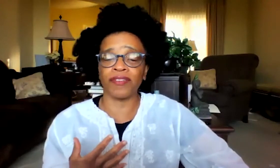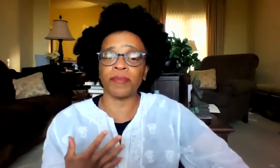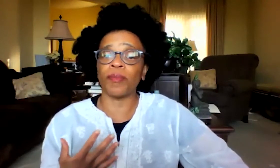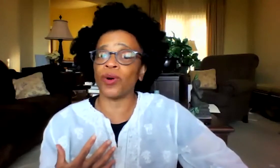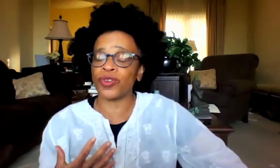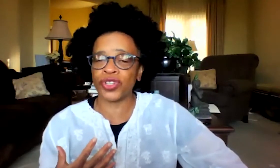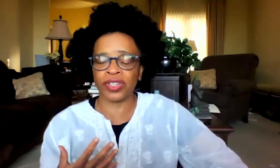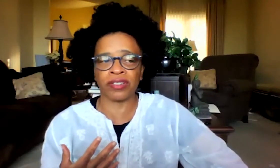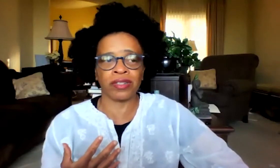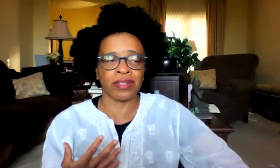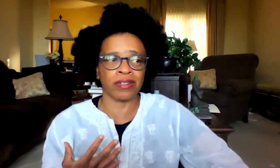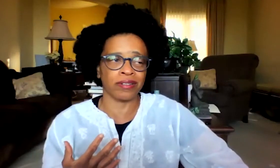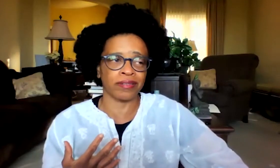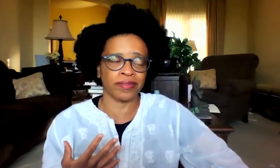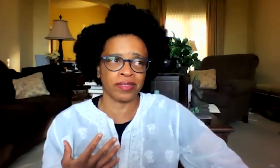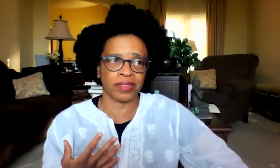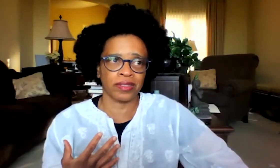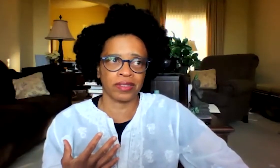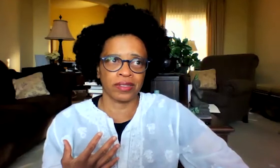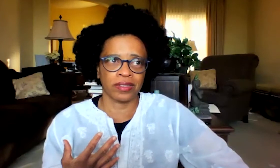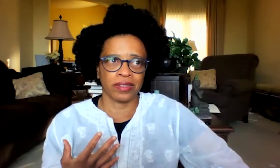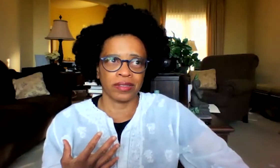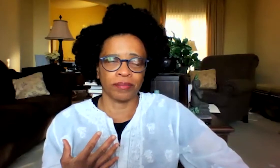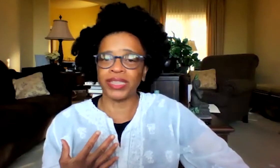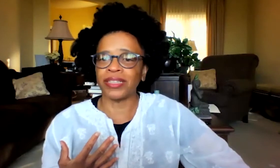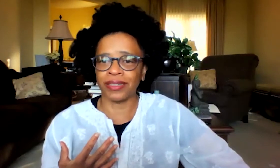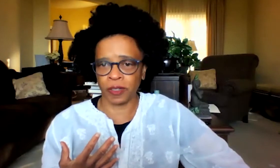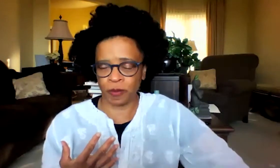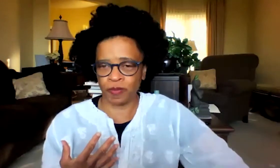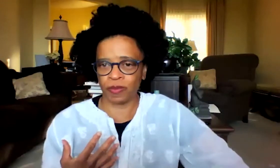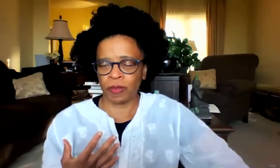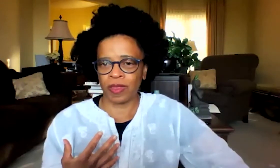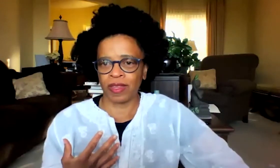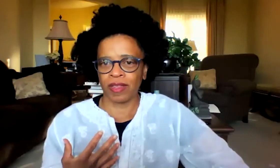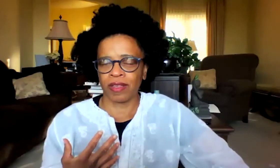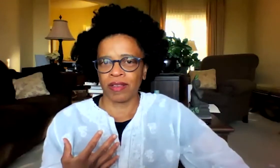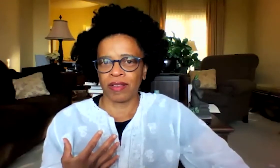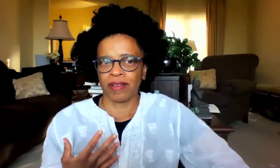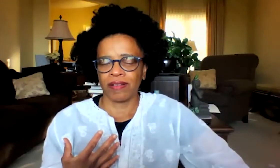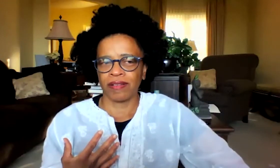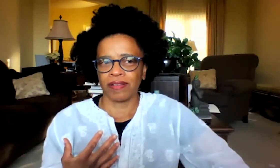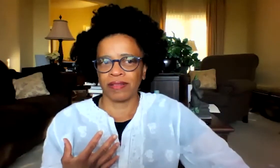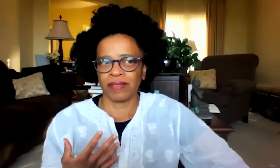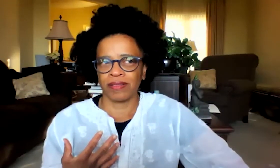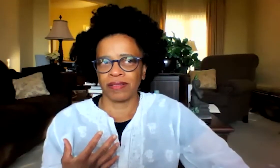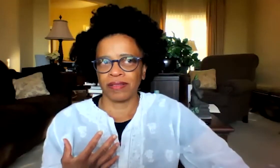thought, of emotion, of being